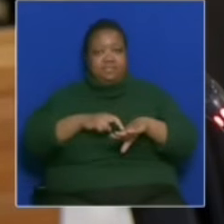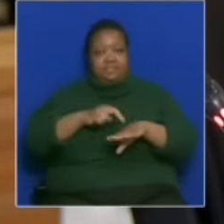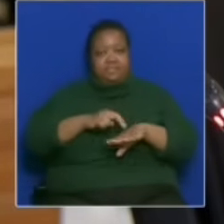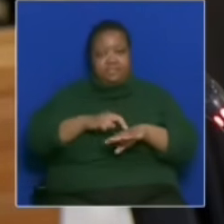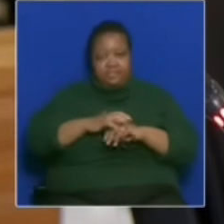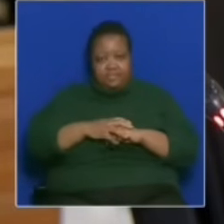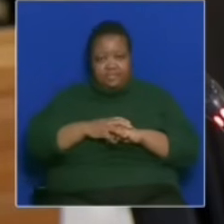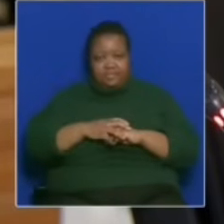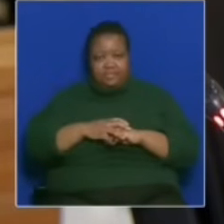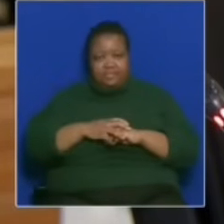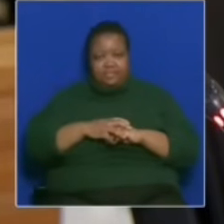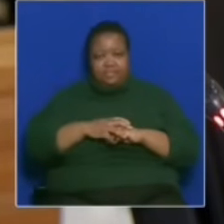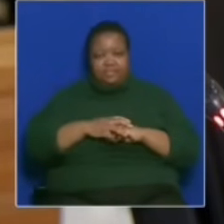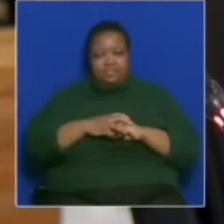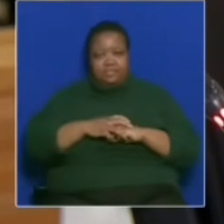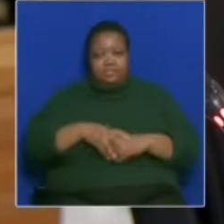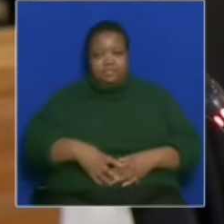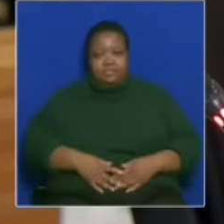The